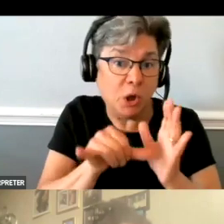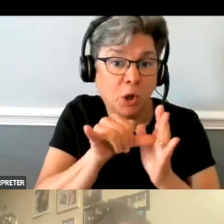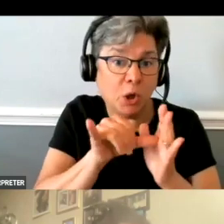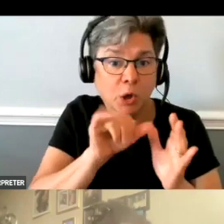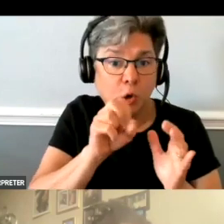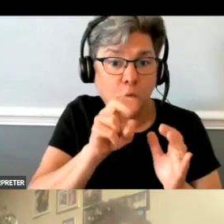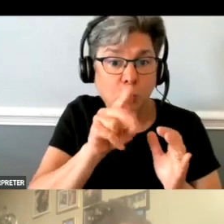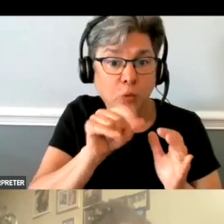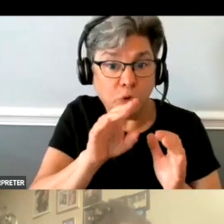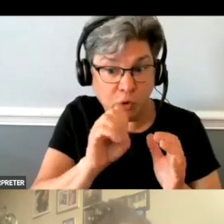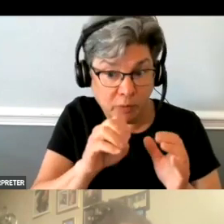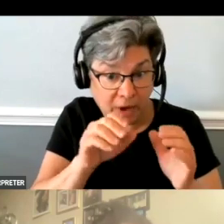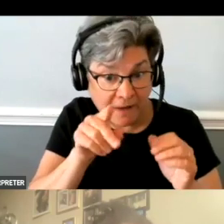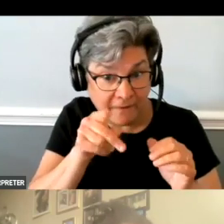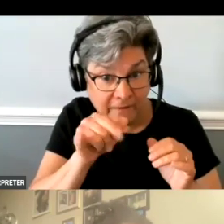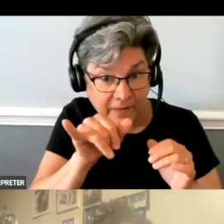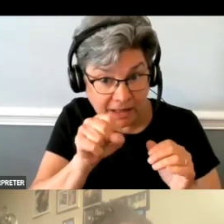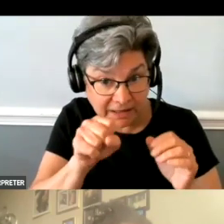and Phyllis, could you do that?